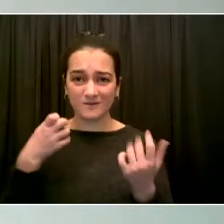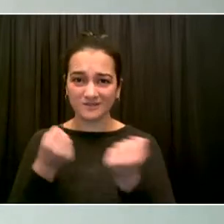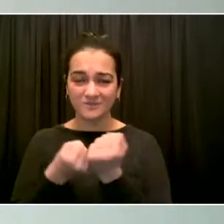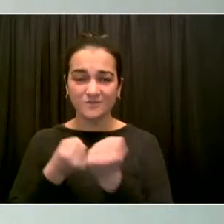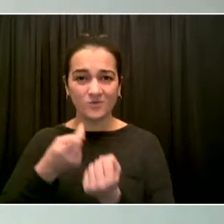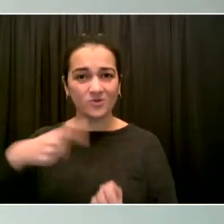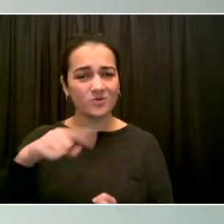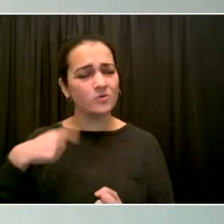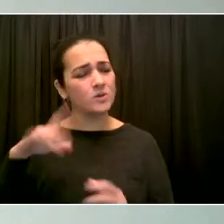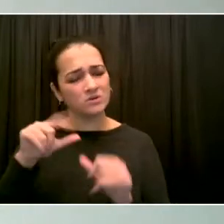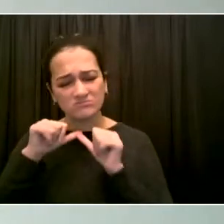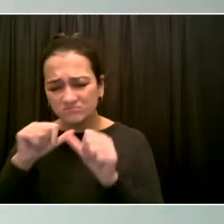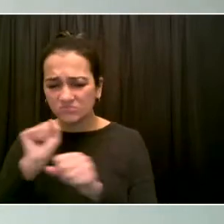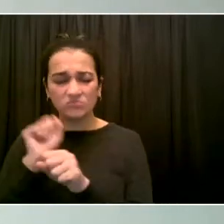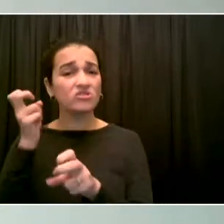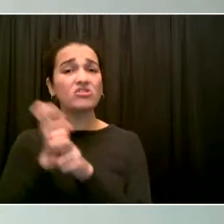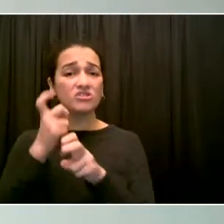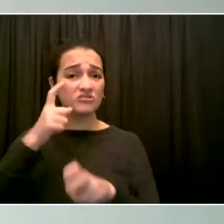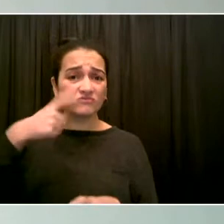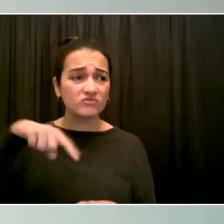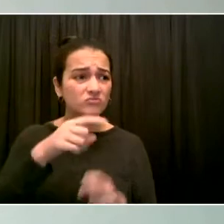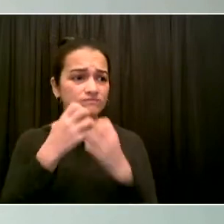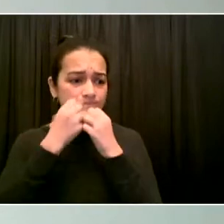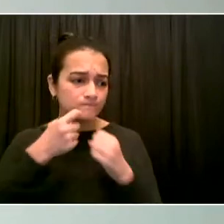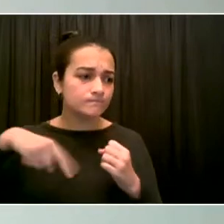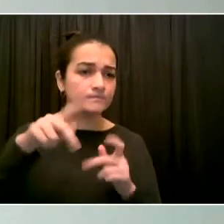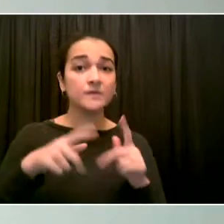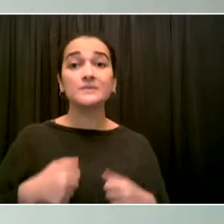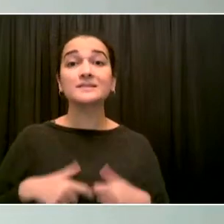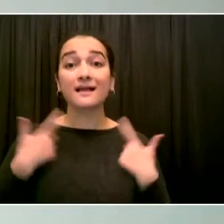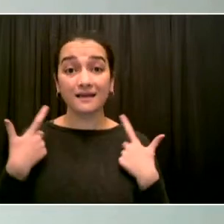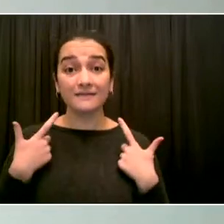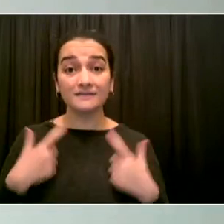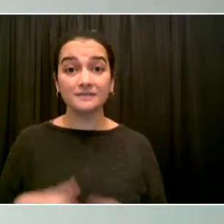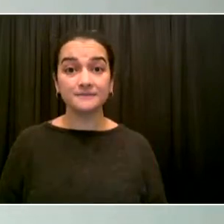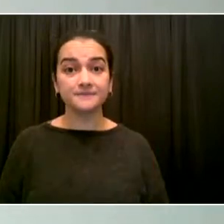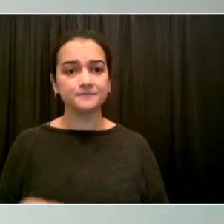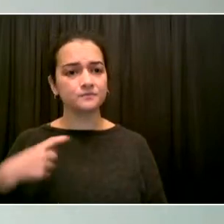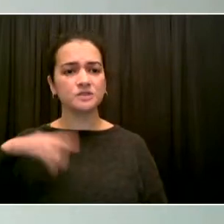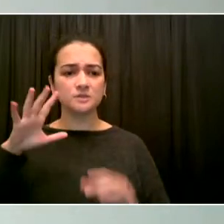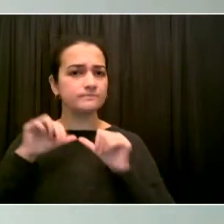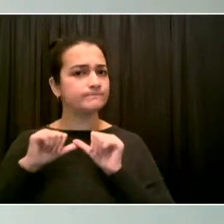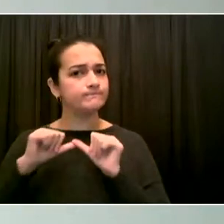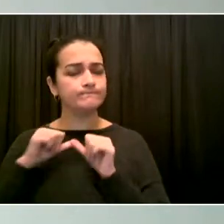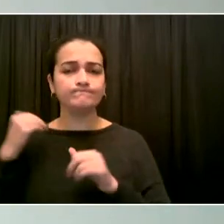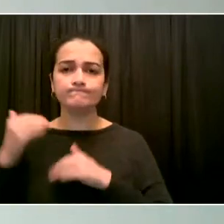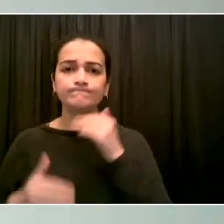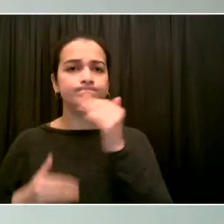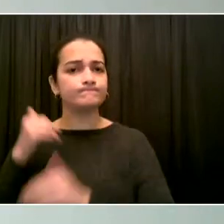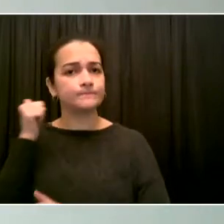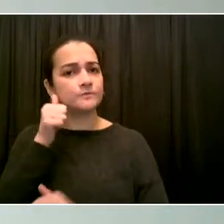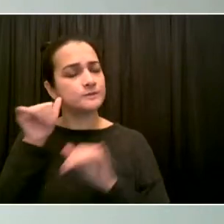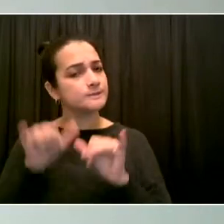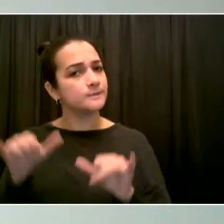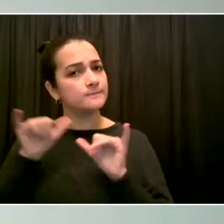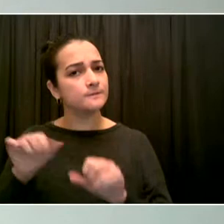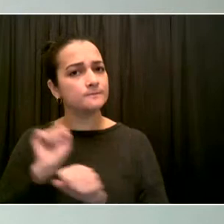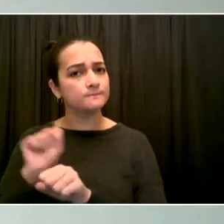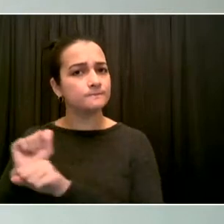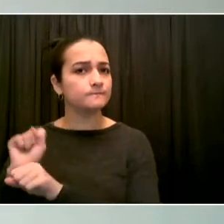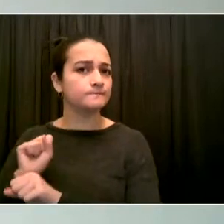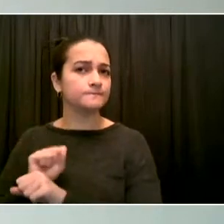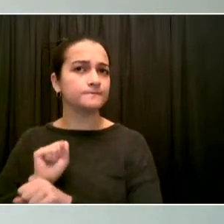so important to continue this positive feedback to the community, because that's how we will see a return